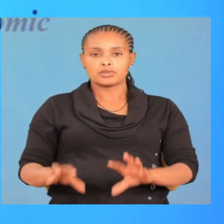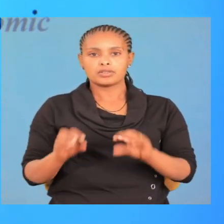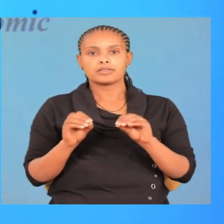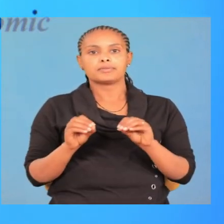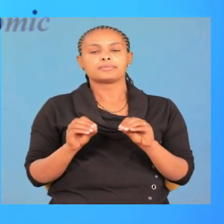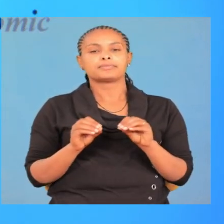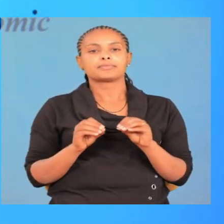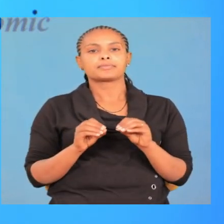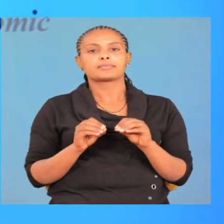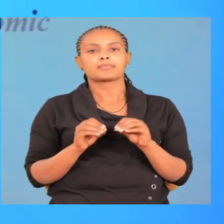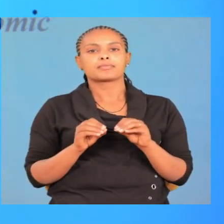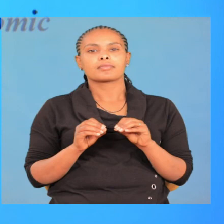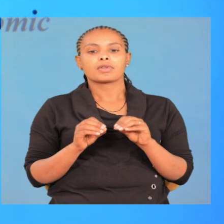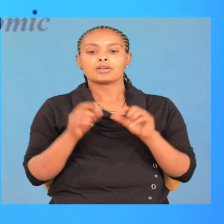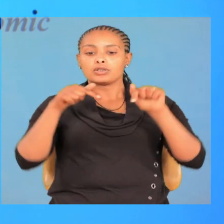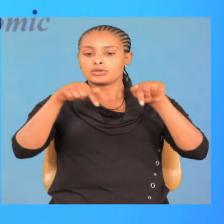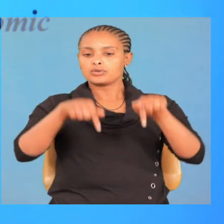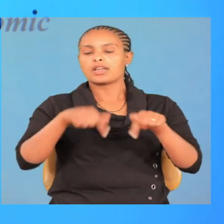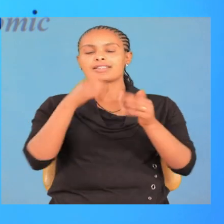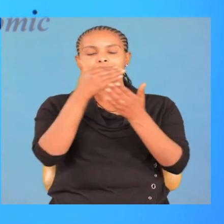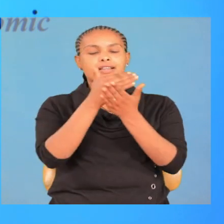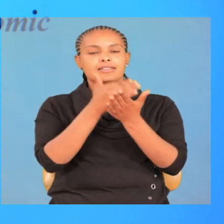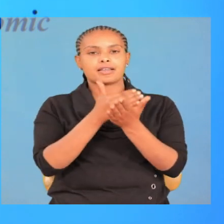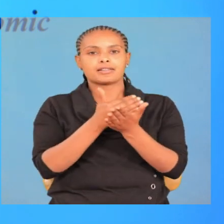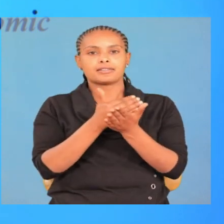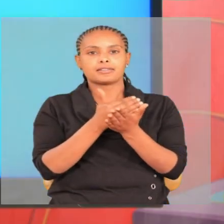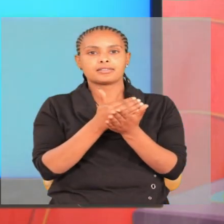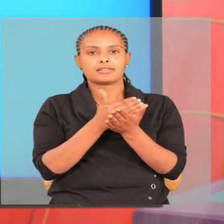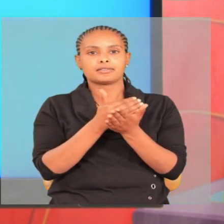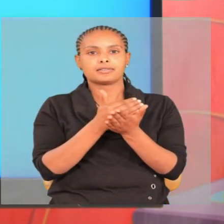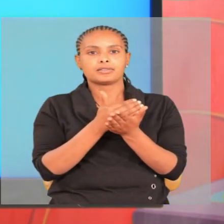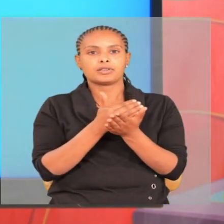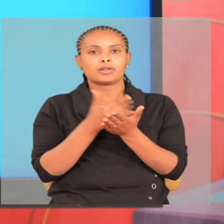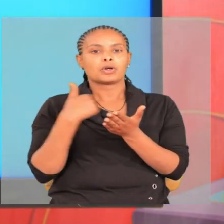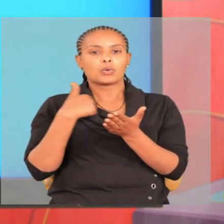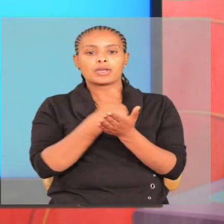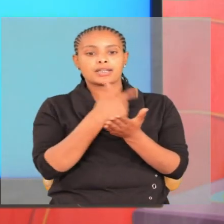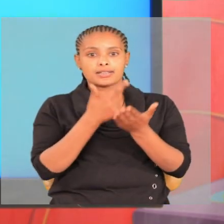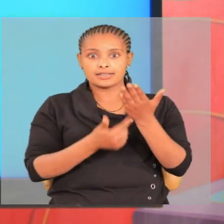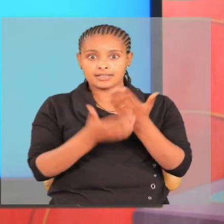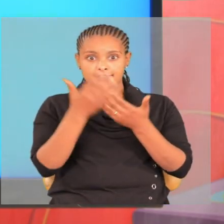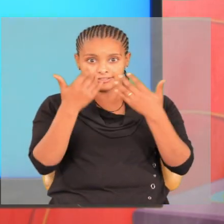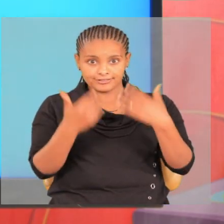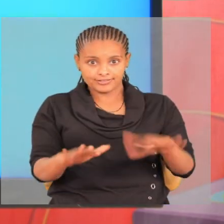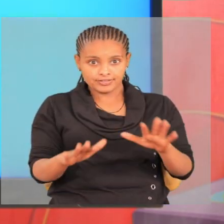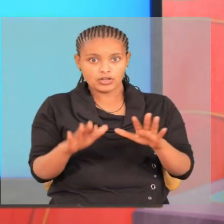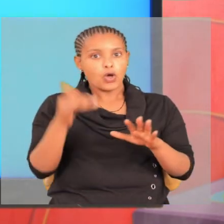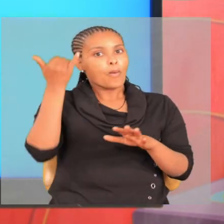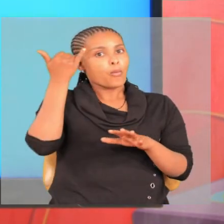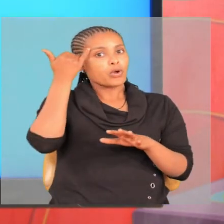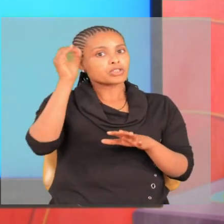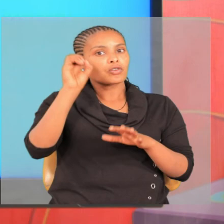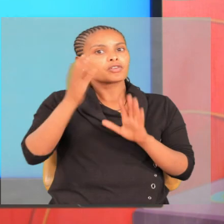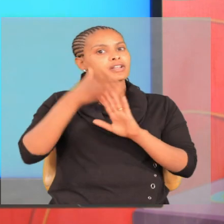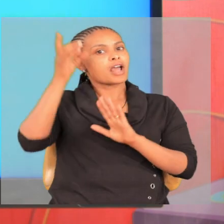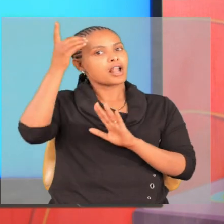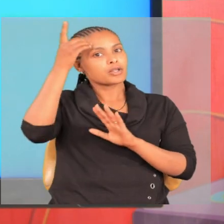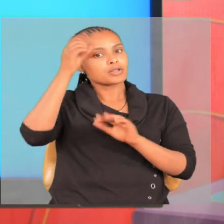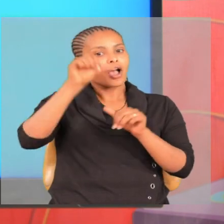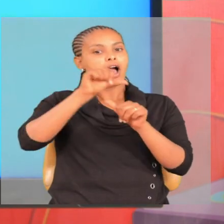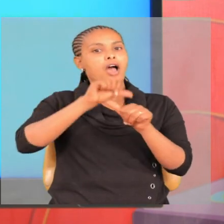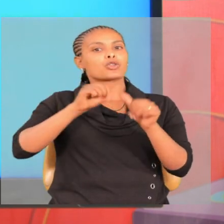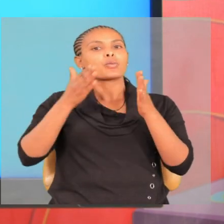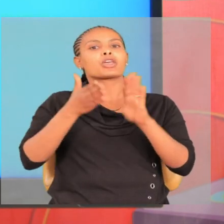Students, in our today's lesson, we discussed postulates of Dalton's